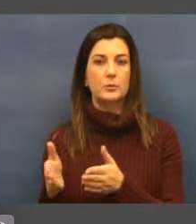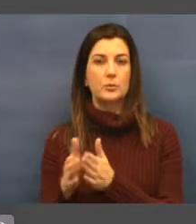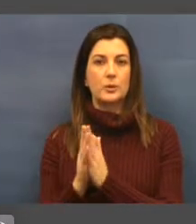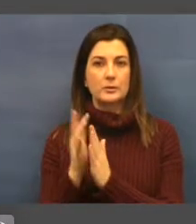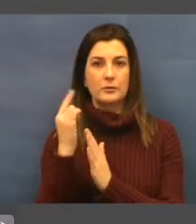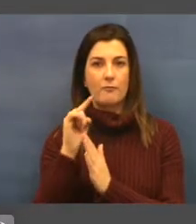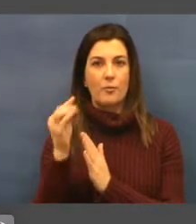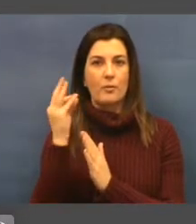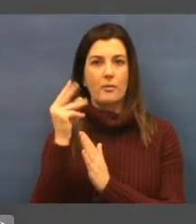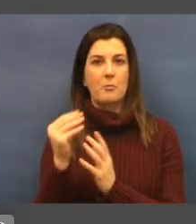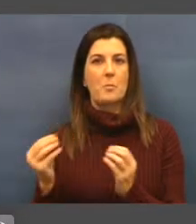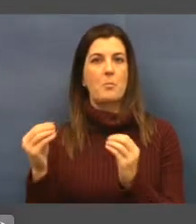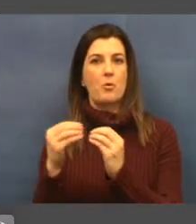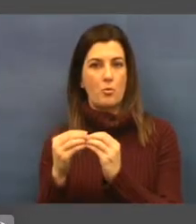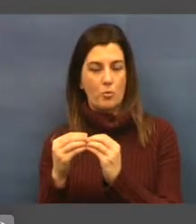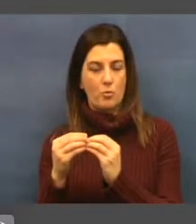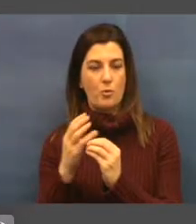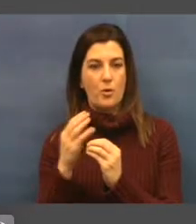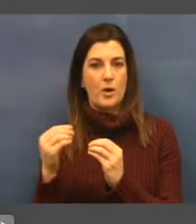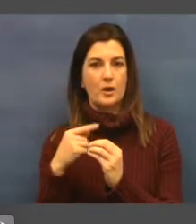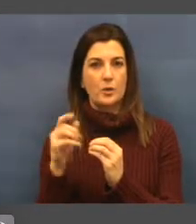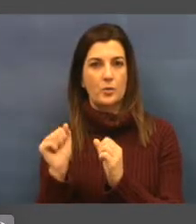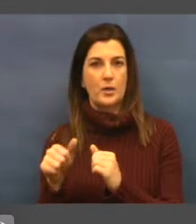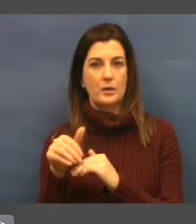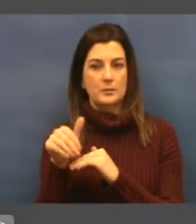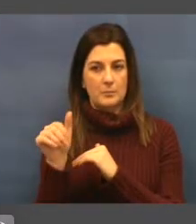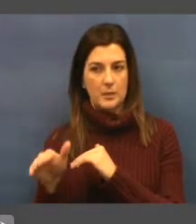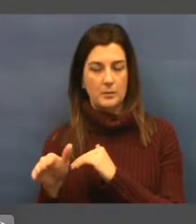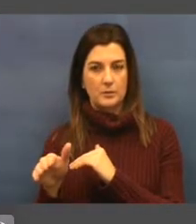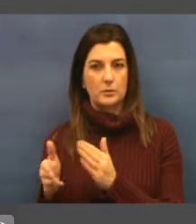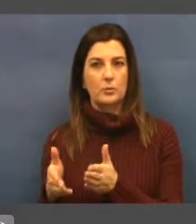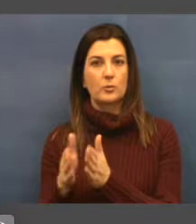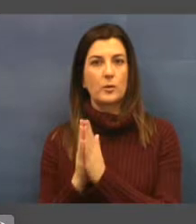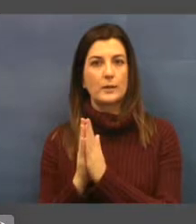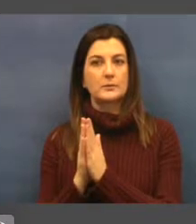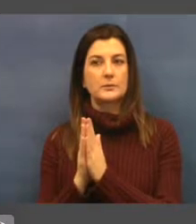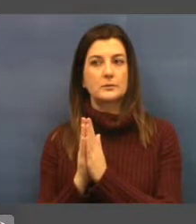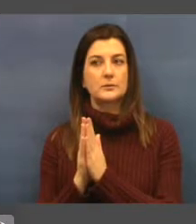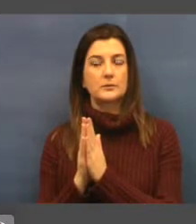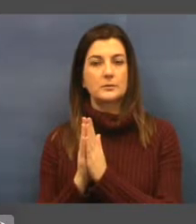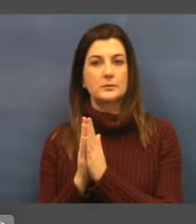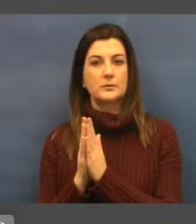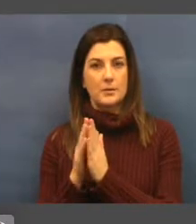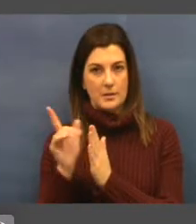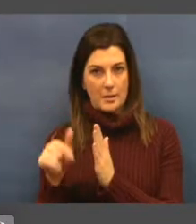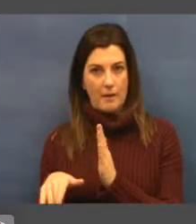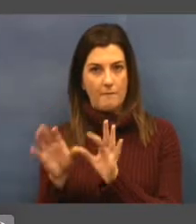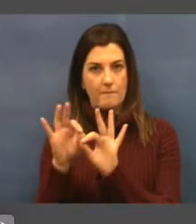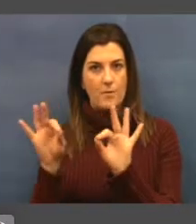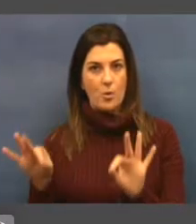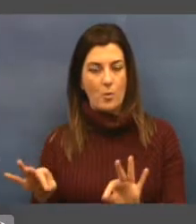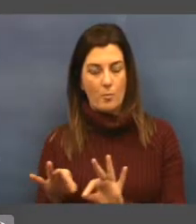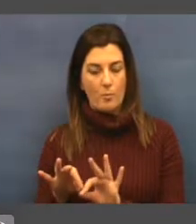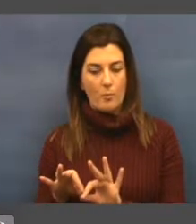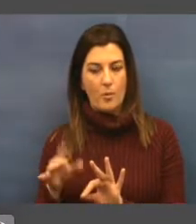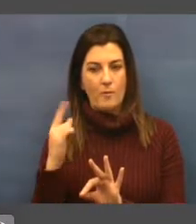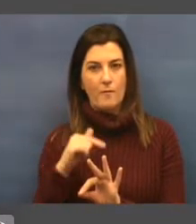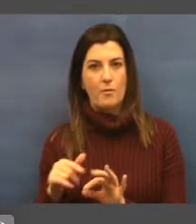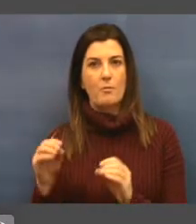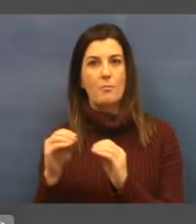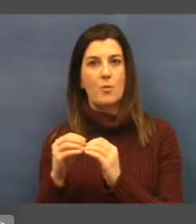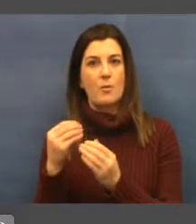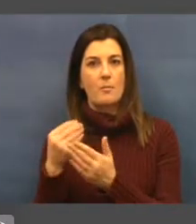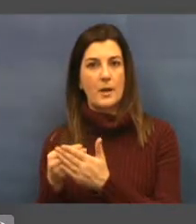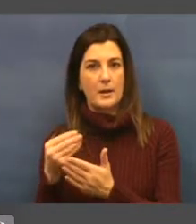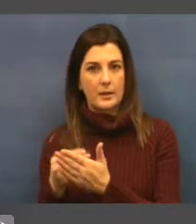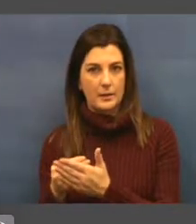for reconsideration, and you can submit a request on that form for additional